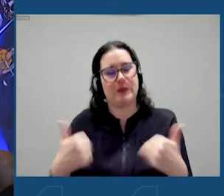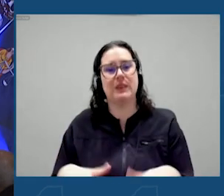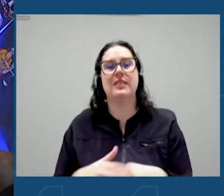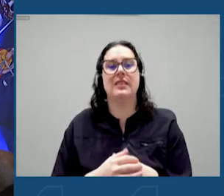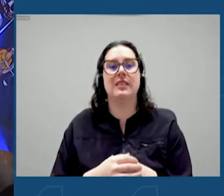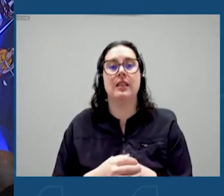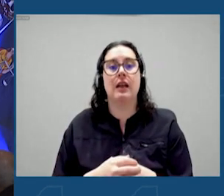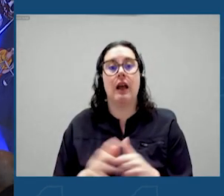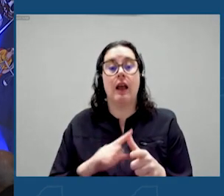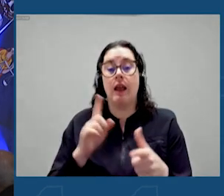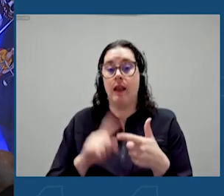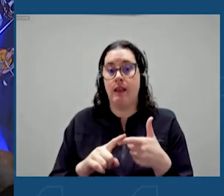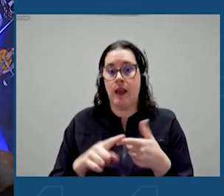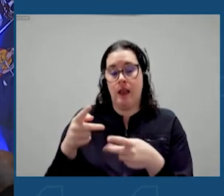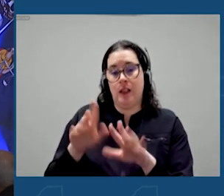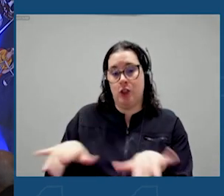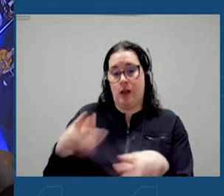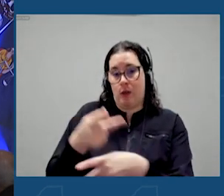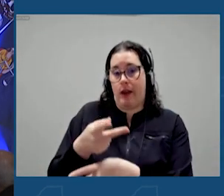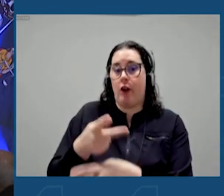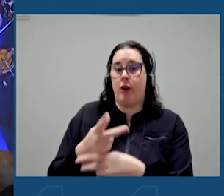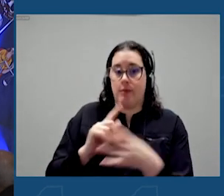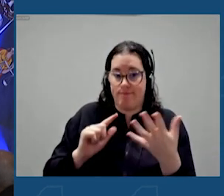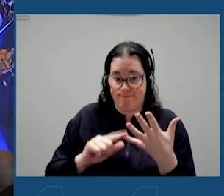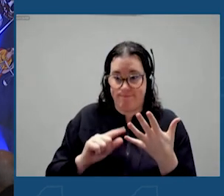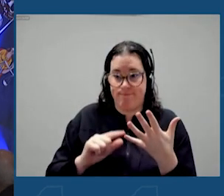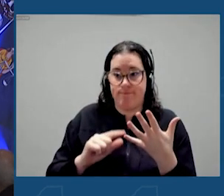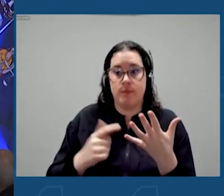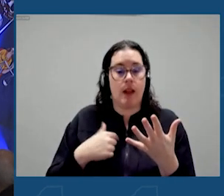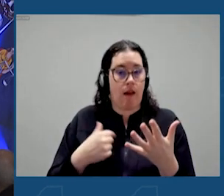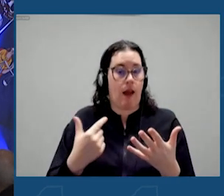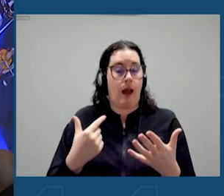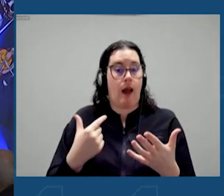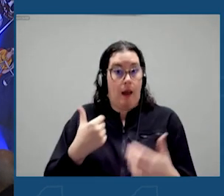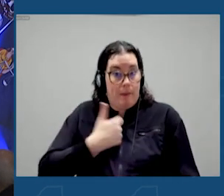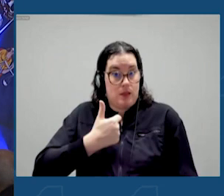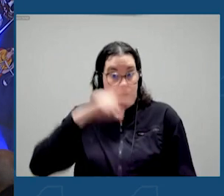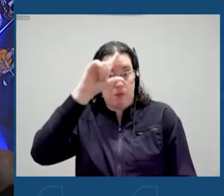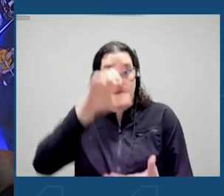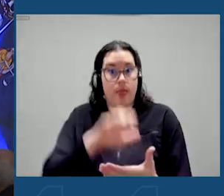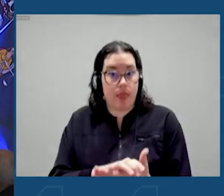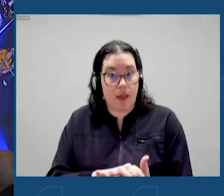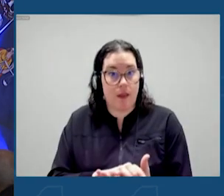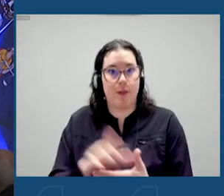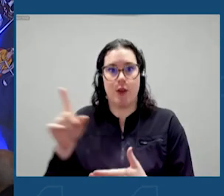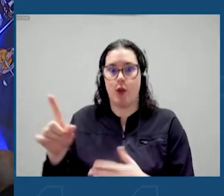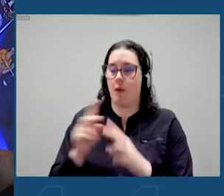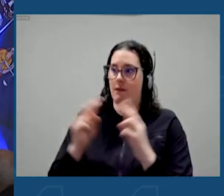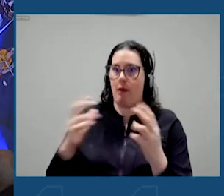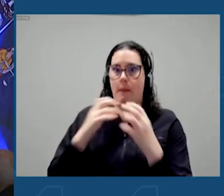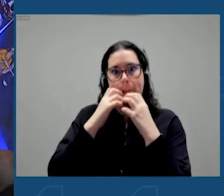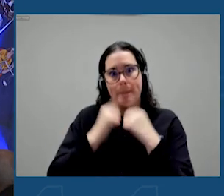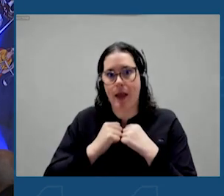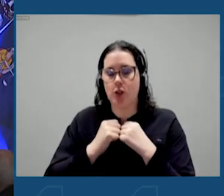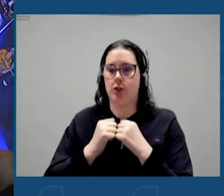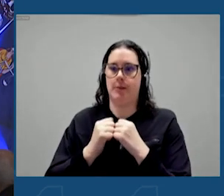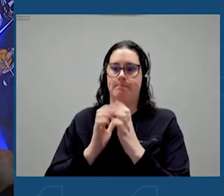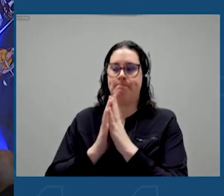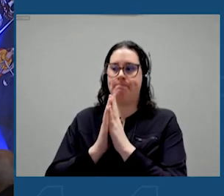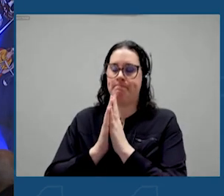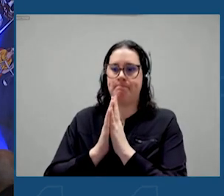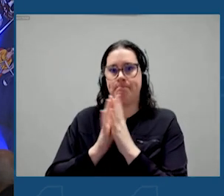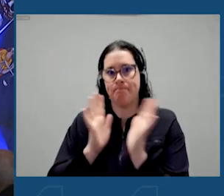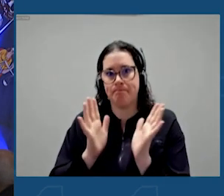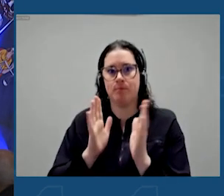And then childcare. I happen to believe, you always speak so passionately about childcare, a